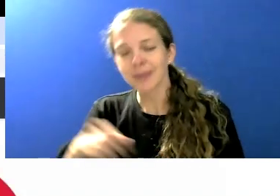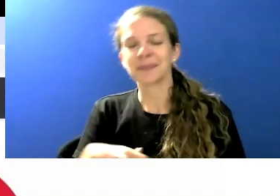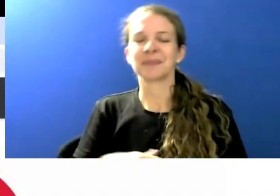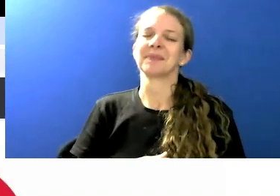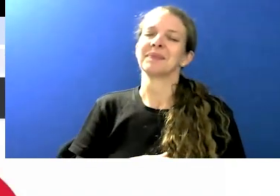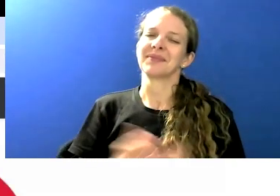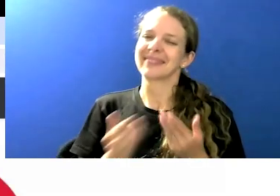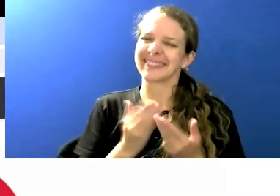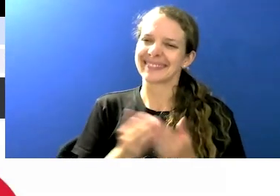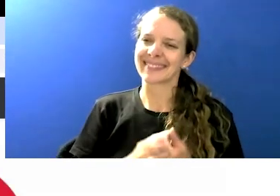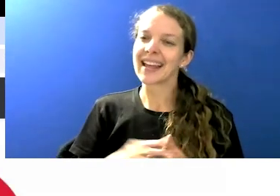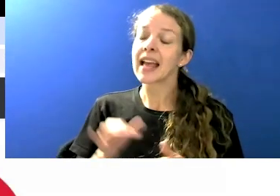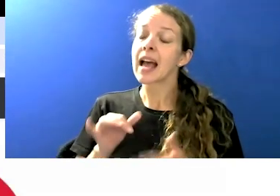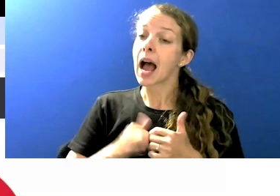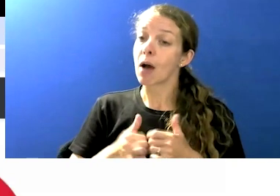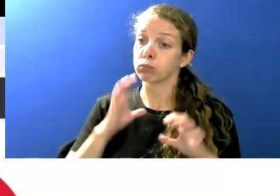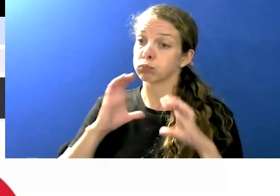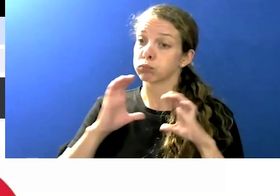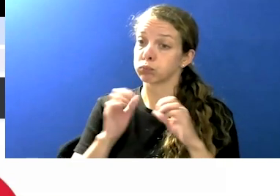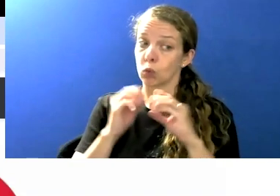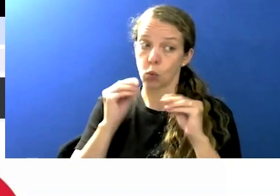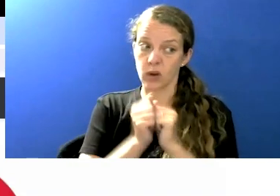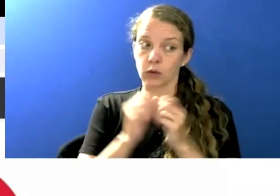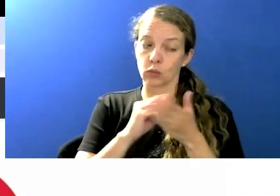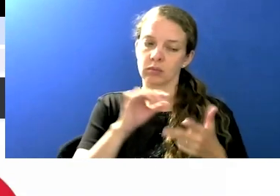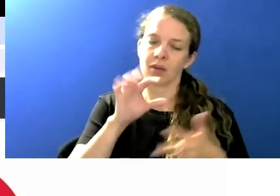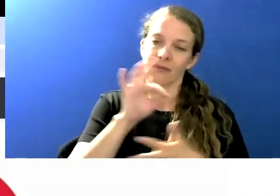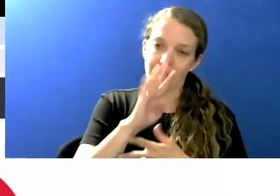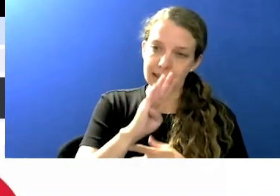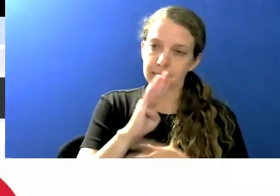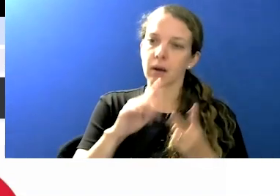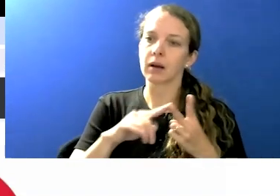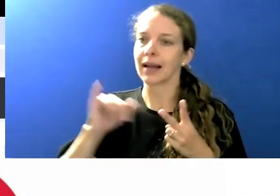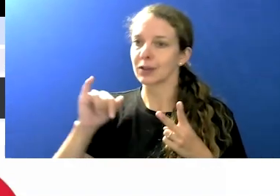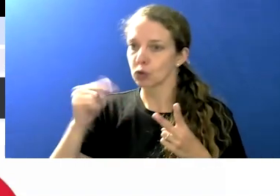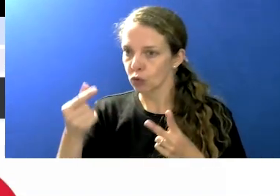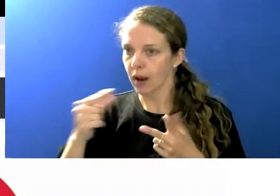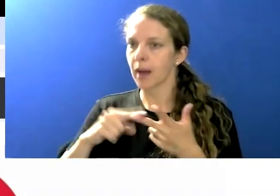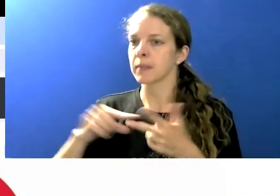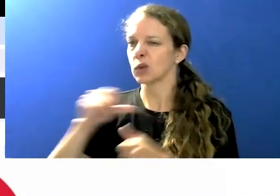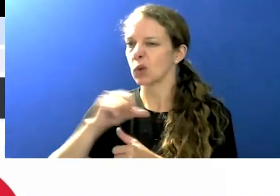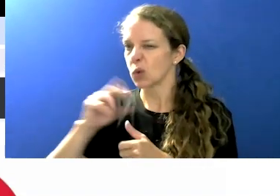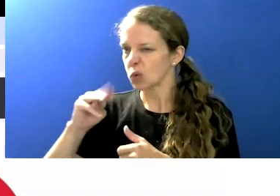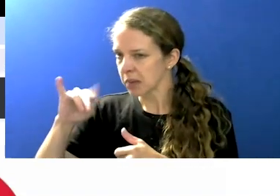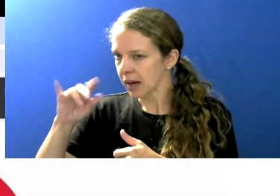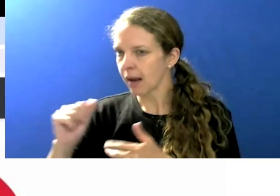anyhow, that's how we communicate with our students. Facebook, Instagram, social media,